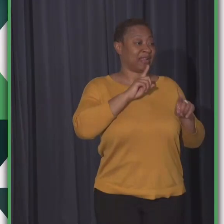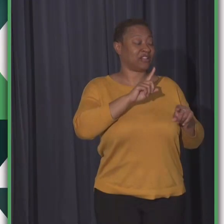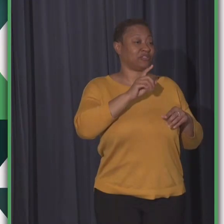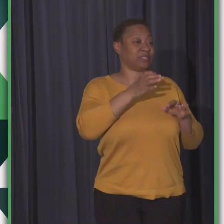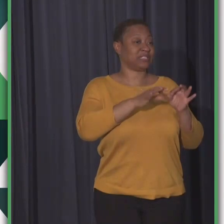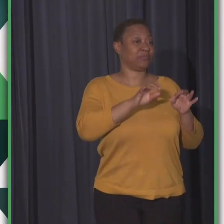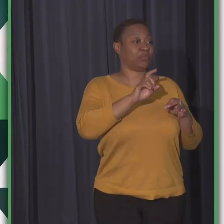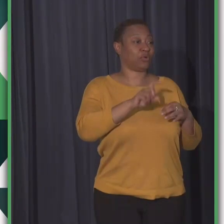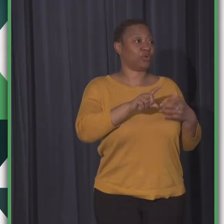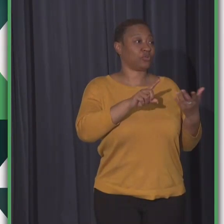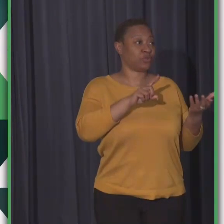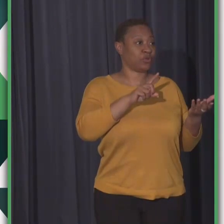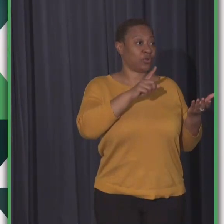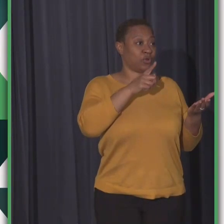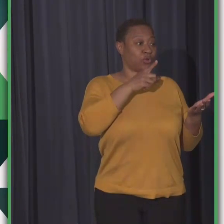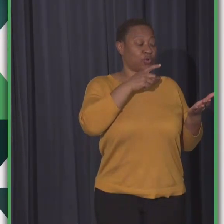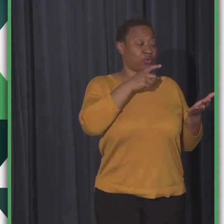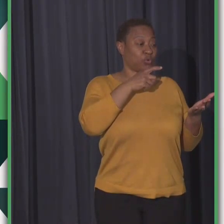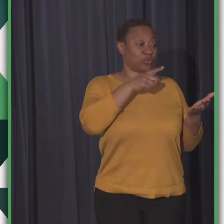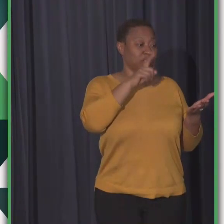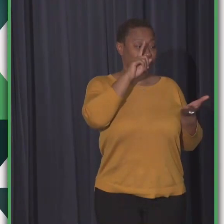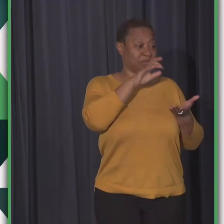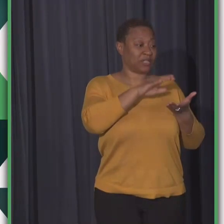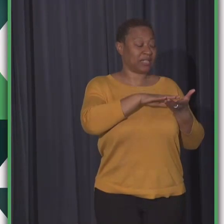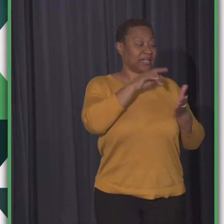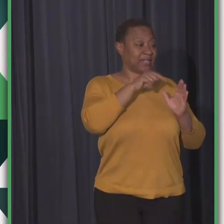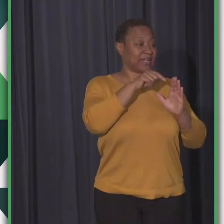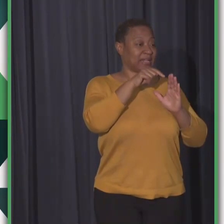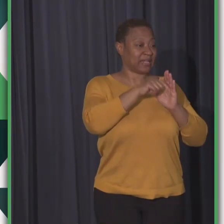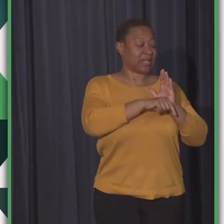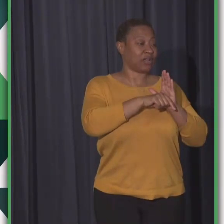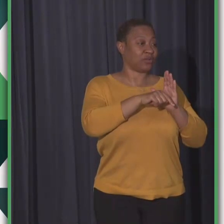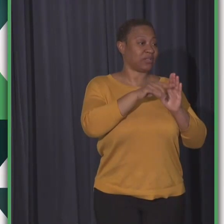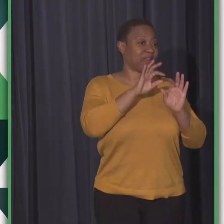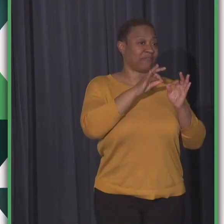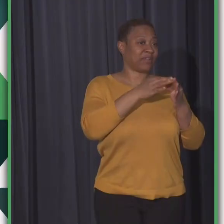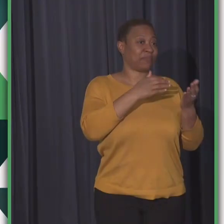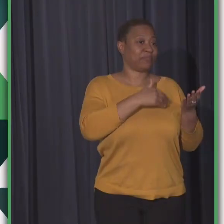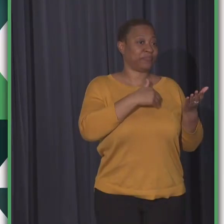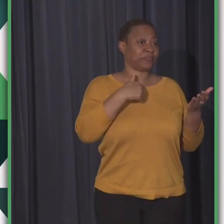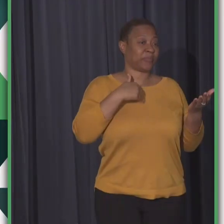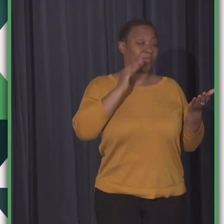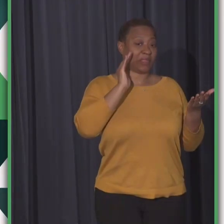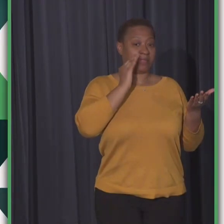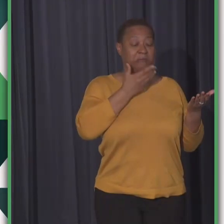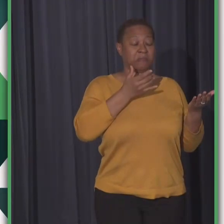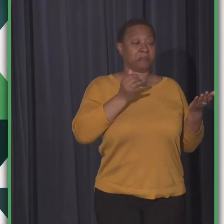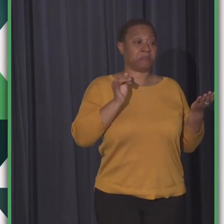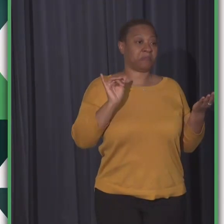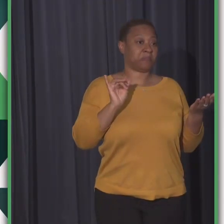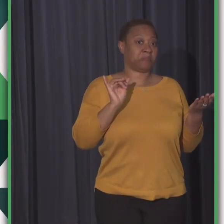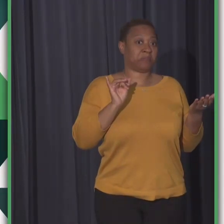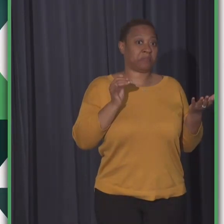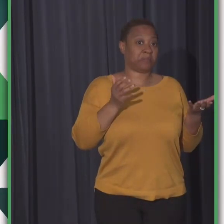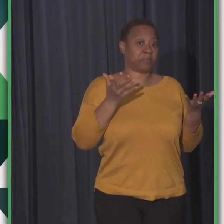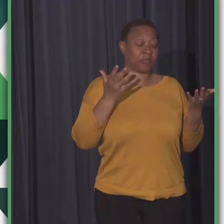far as who she believed killed a family member. It seems rather